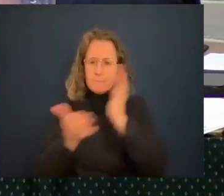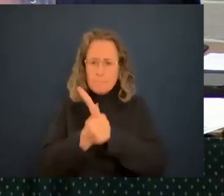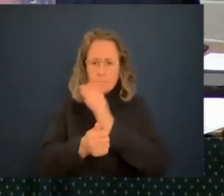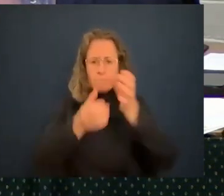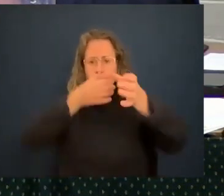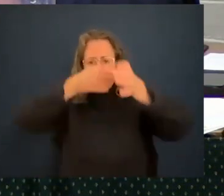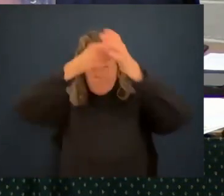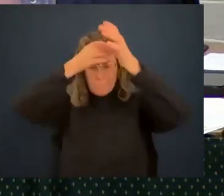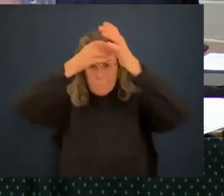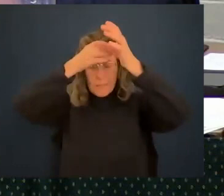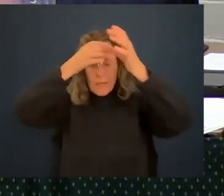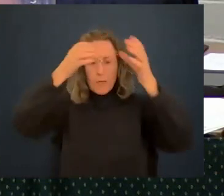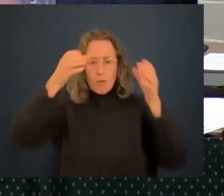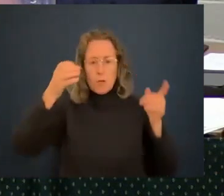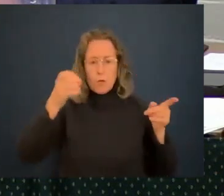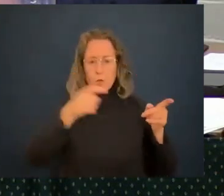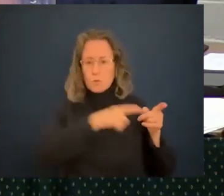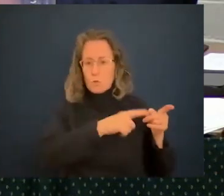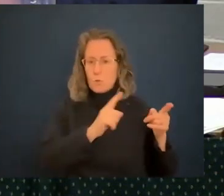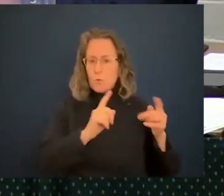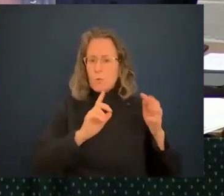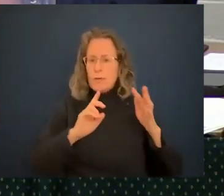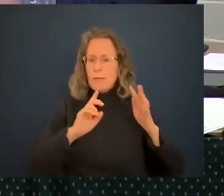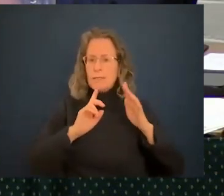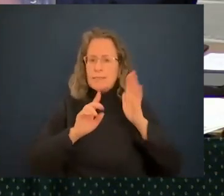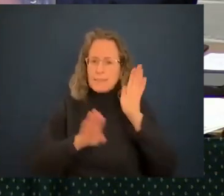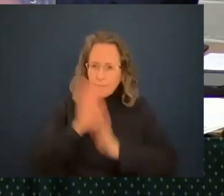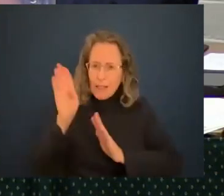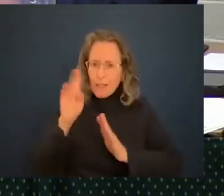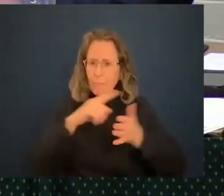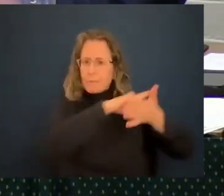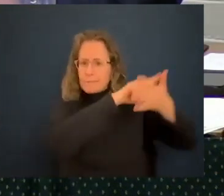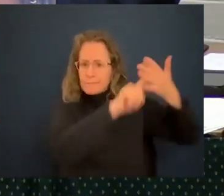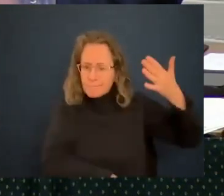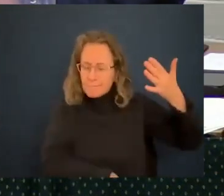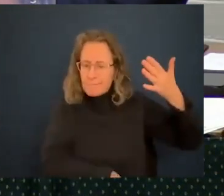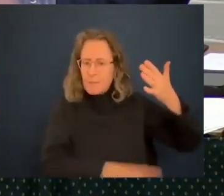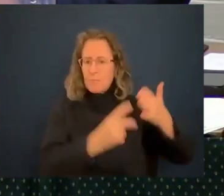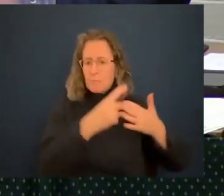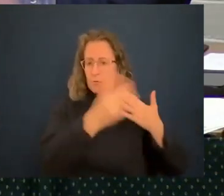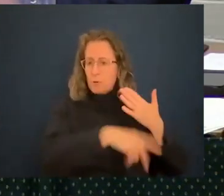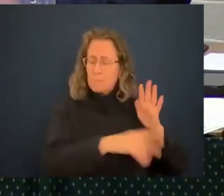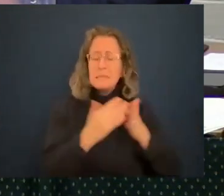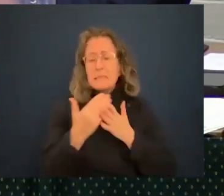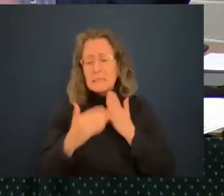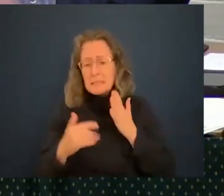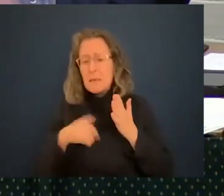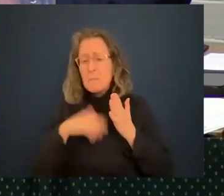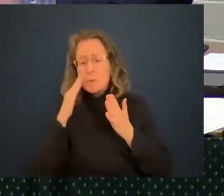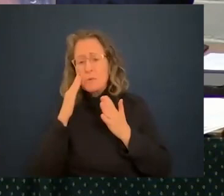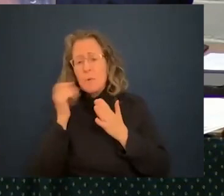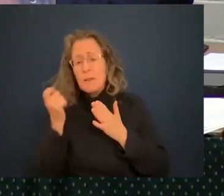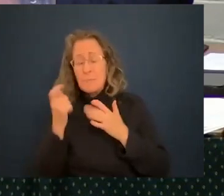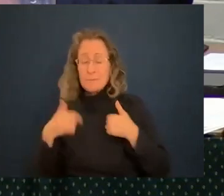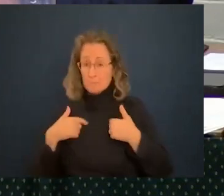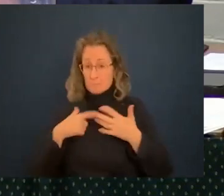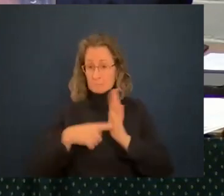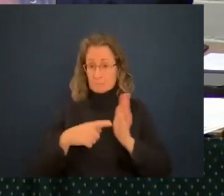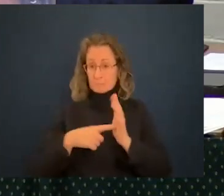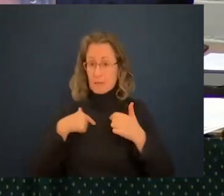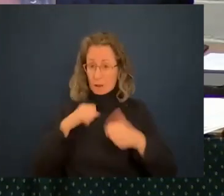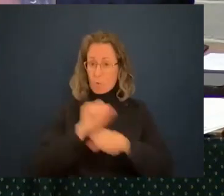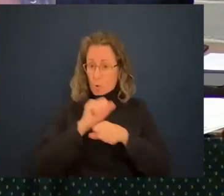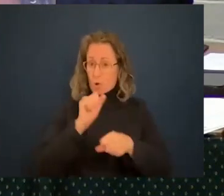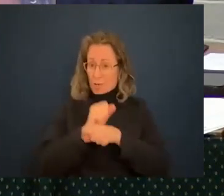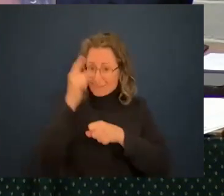um to bring forward those things um maybe some of them we might know a little bit more about than others like I work for a Social